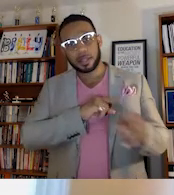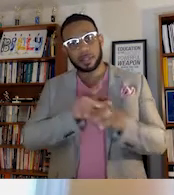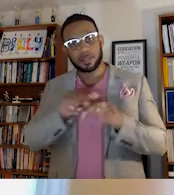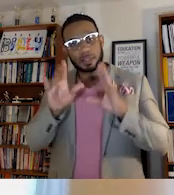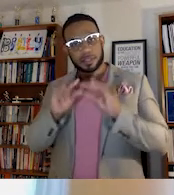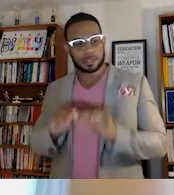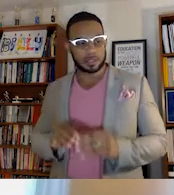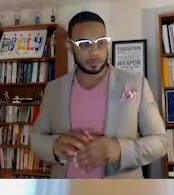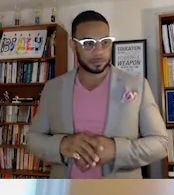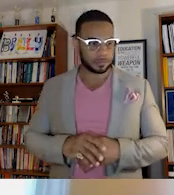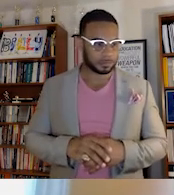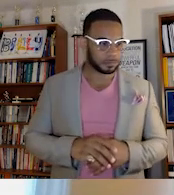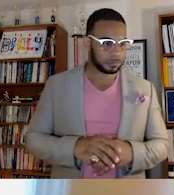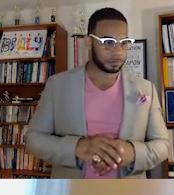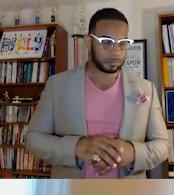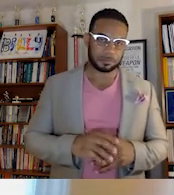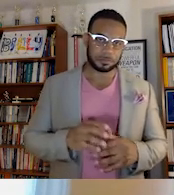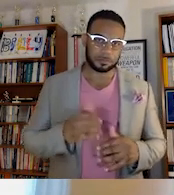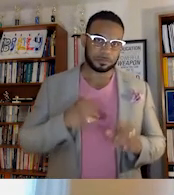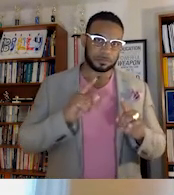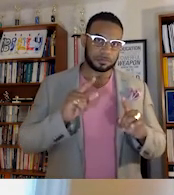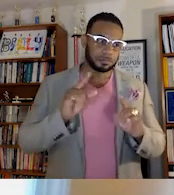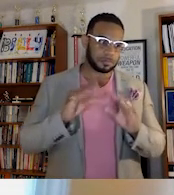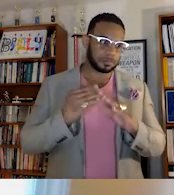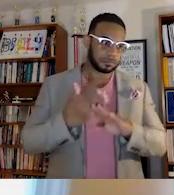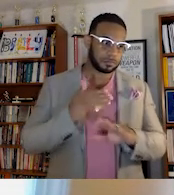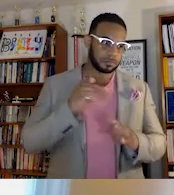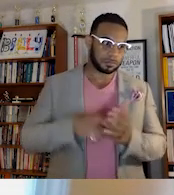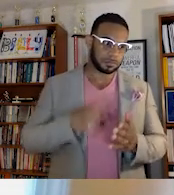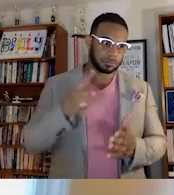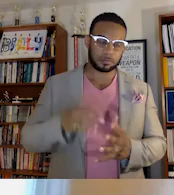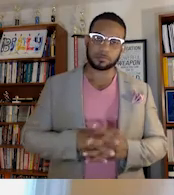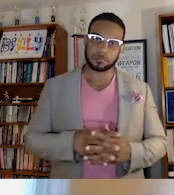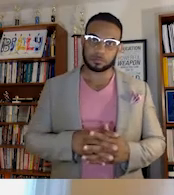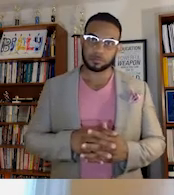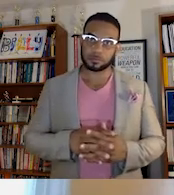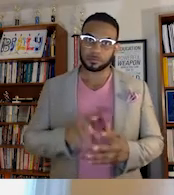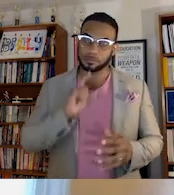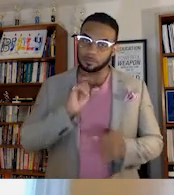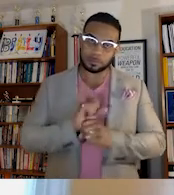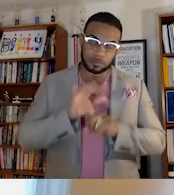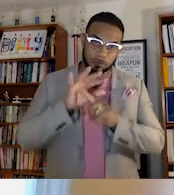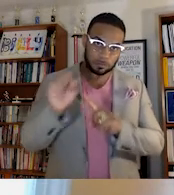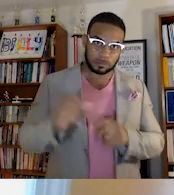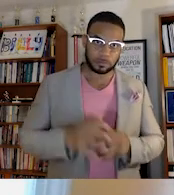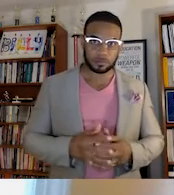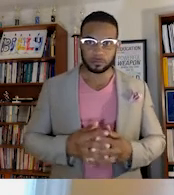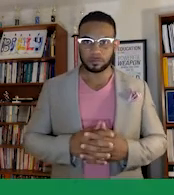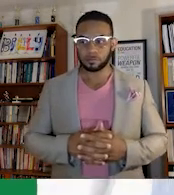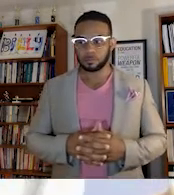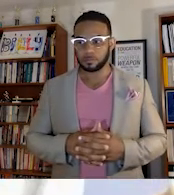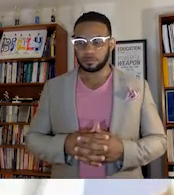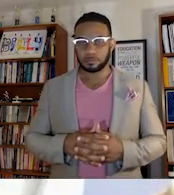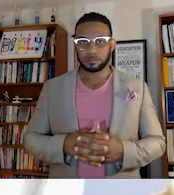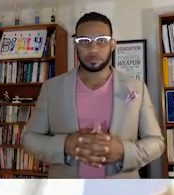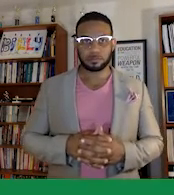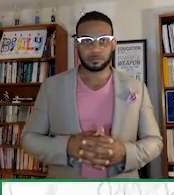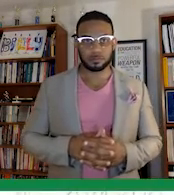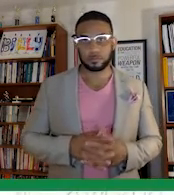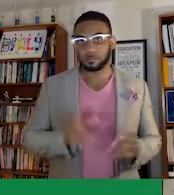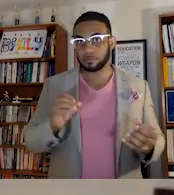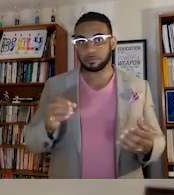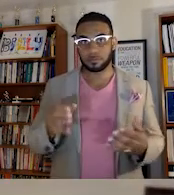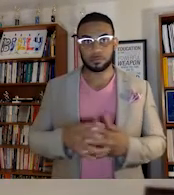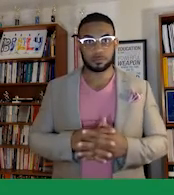the sessions. Like, I attended the session right before this one, and it was really awesome. And